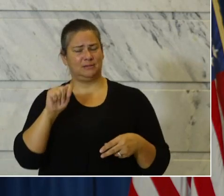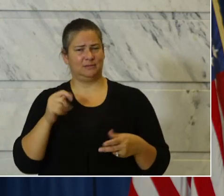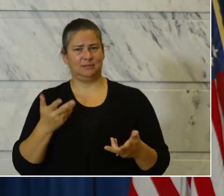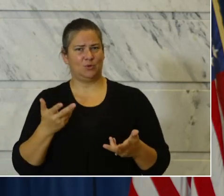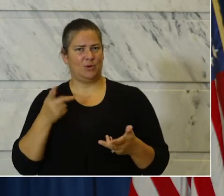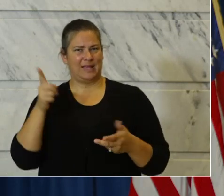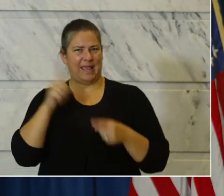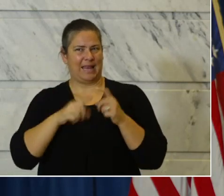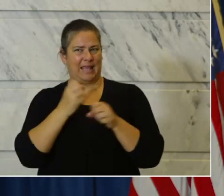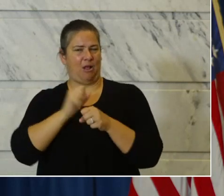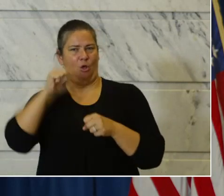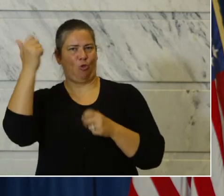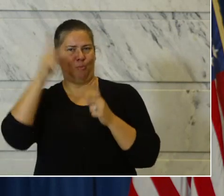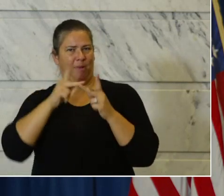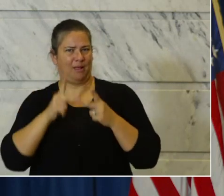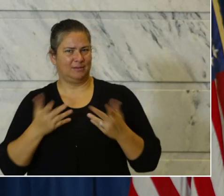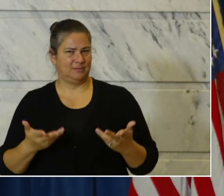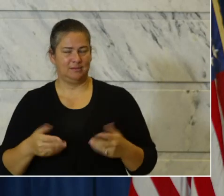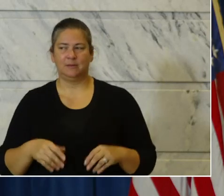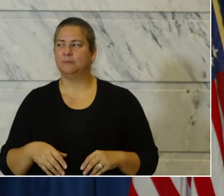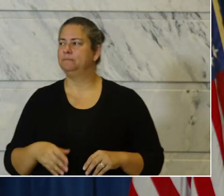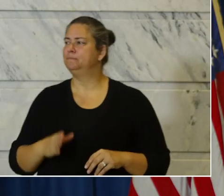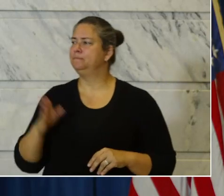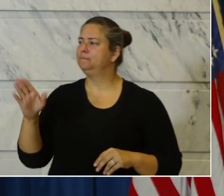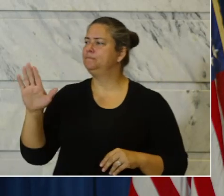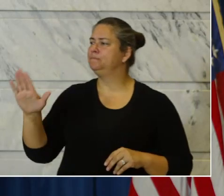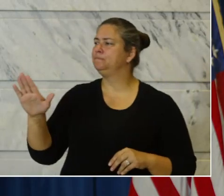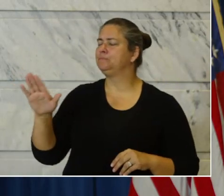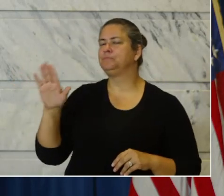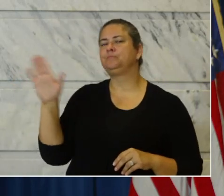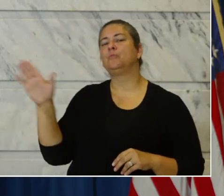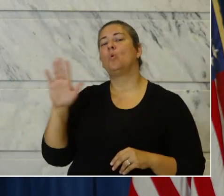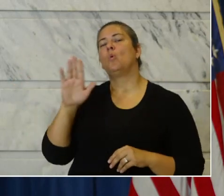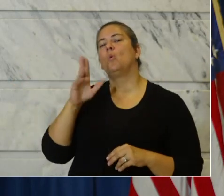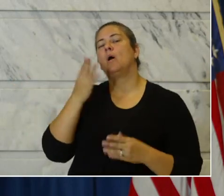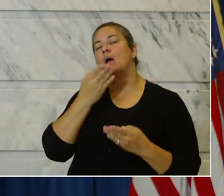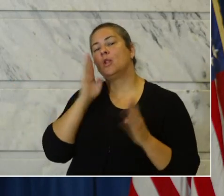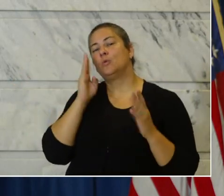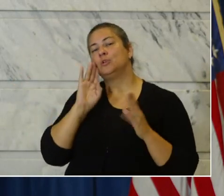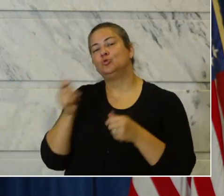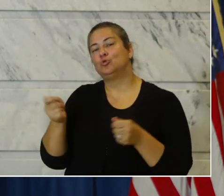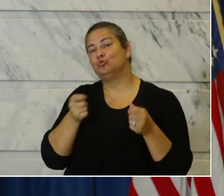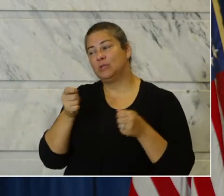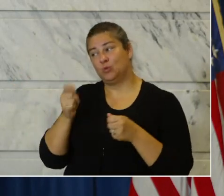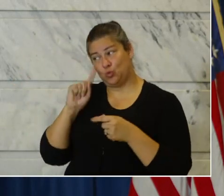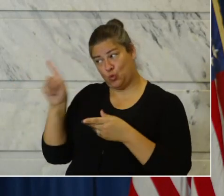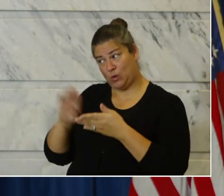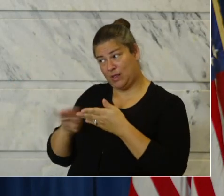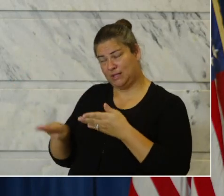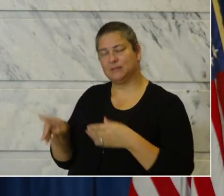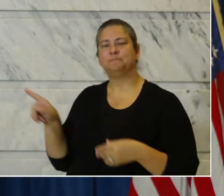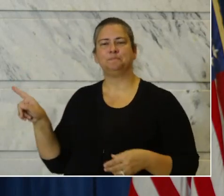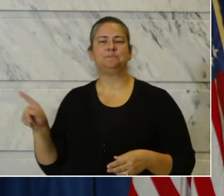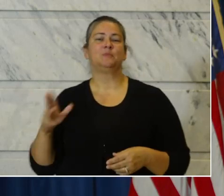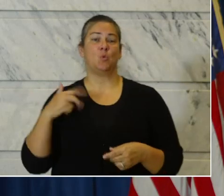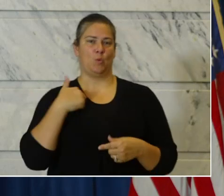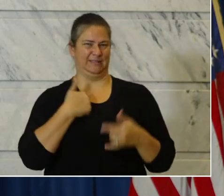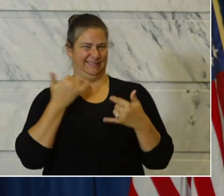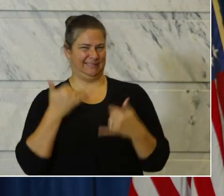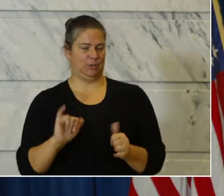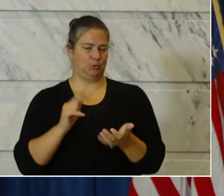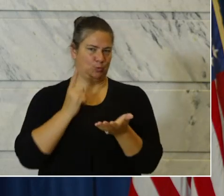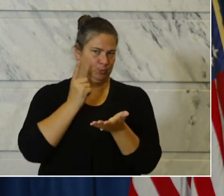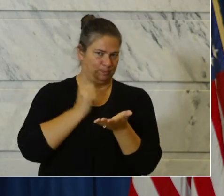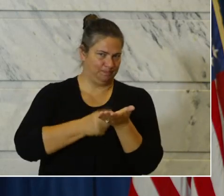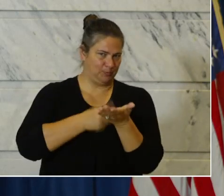Governor, you still looking at releasing your guidance on trick-or-treating by the end of the week? We are still working on releasing our